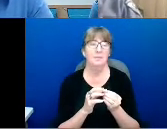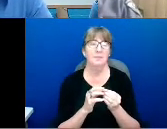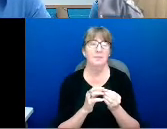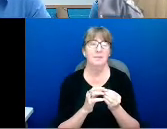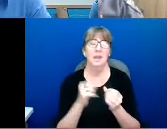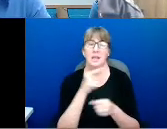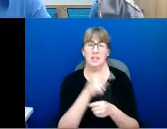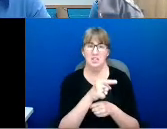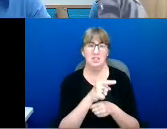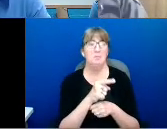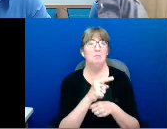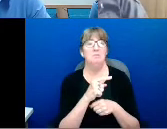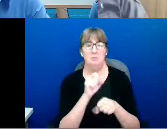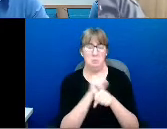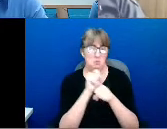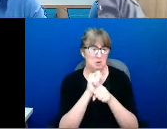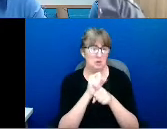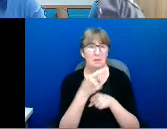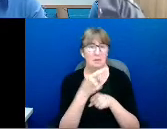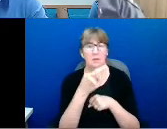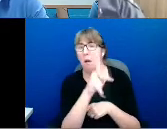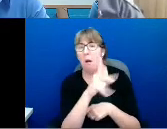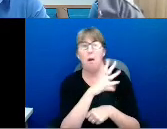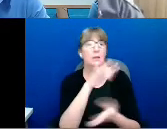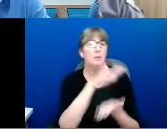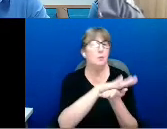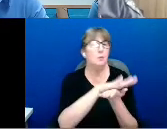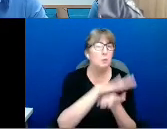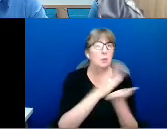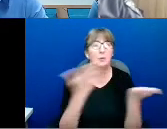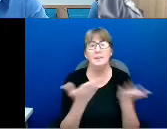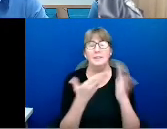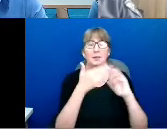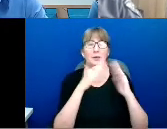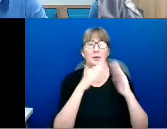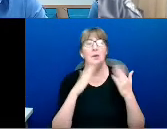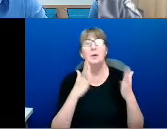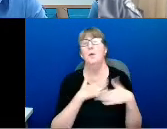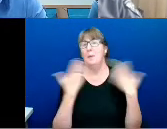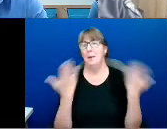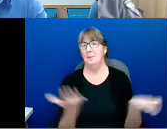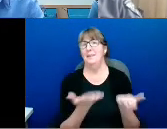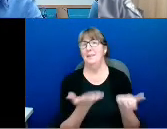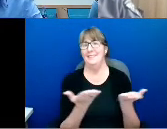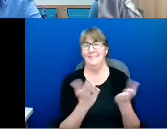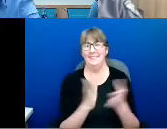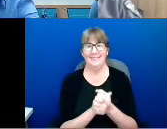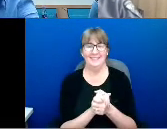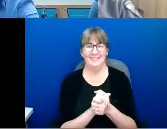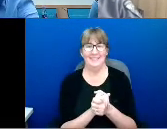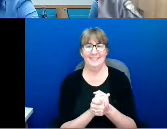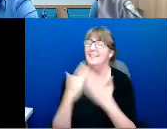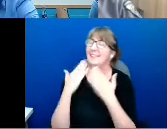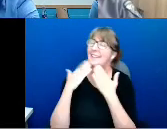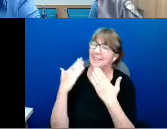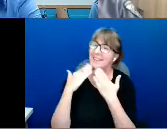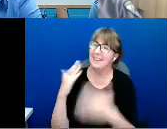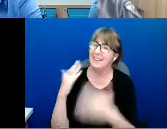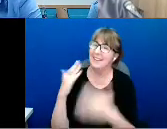the schools as well here in our community. I'm glad we've got it here. Thank you, Frank. That